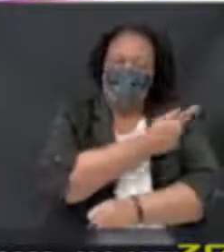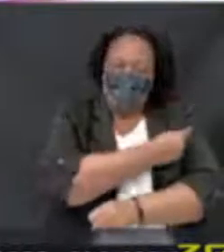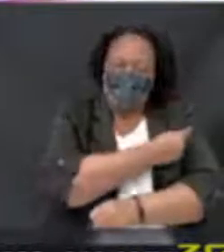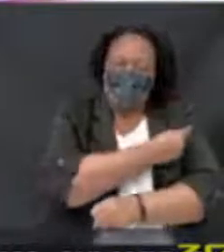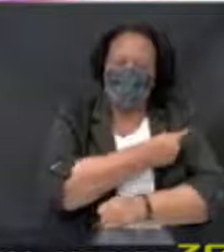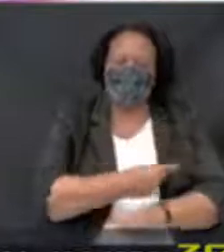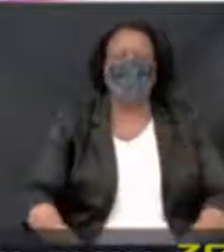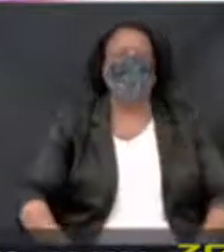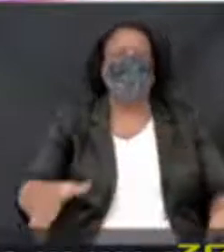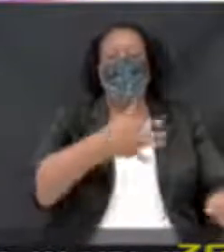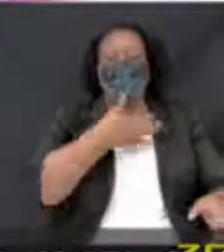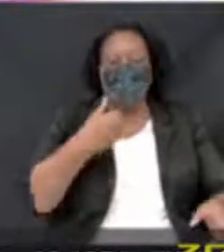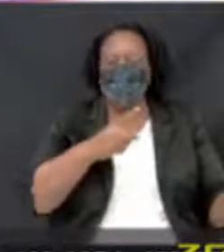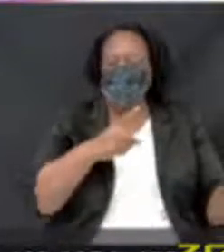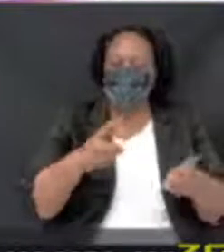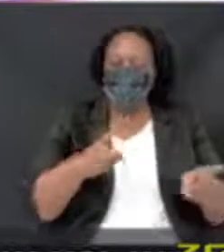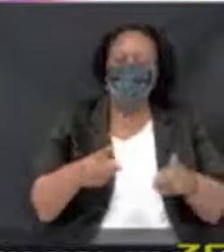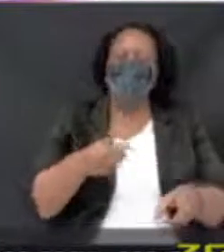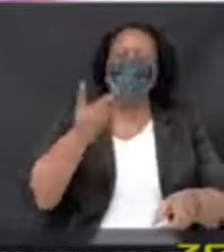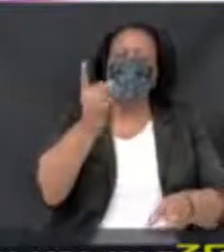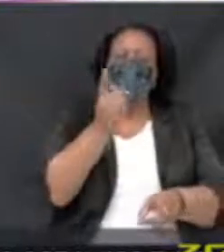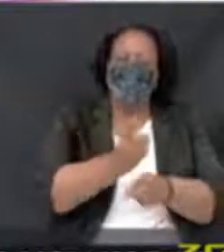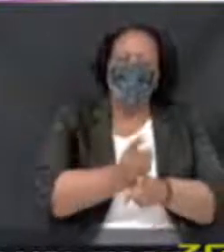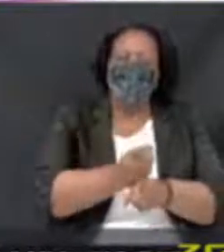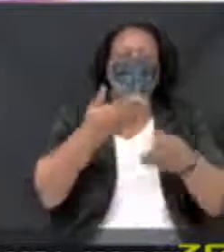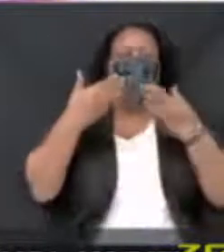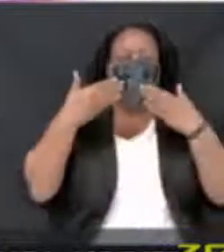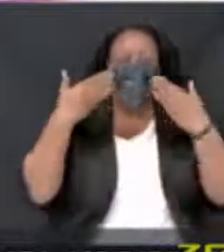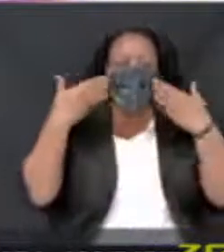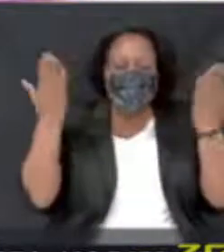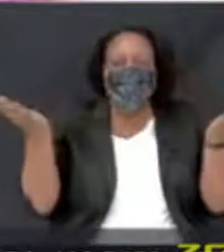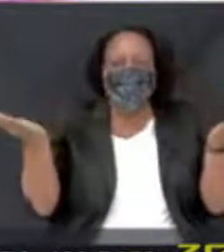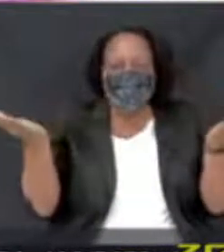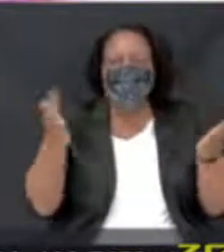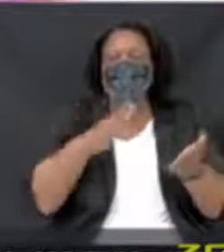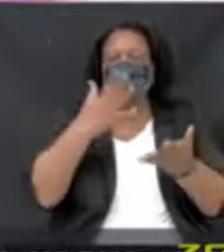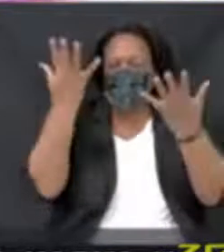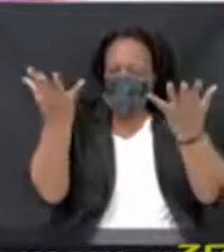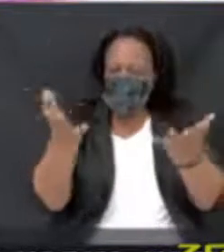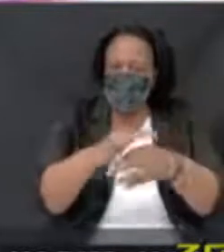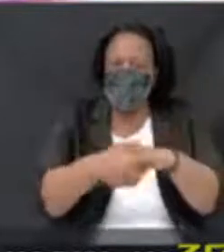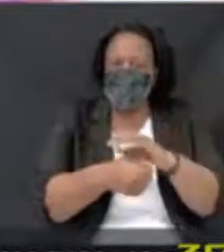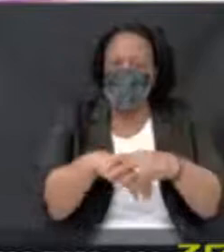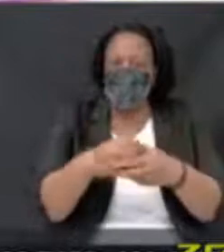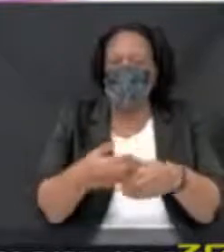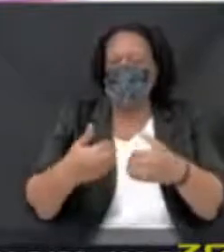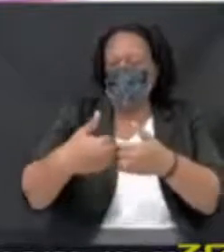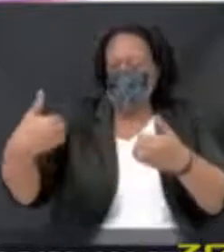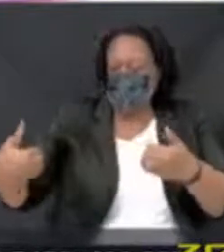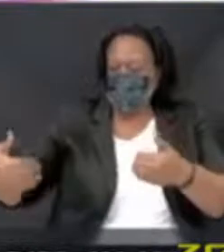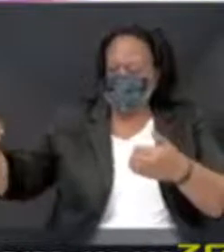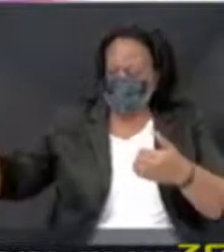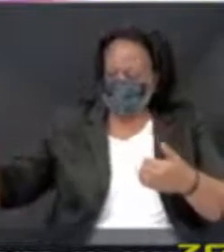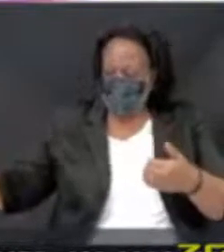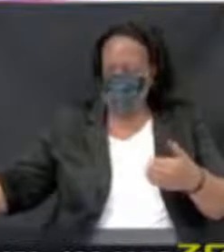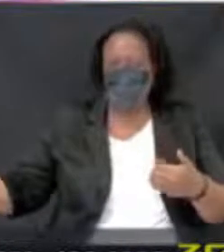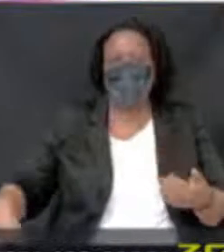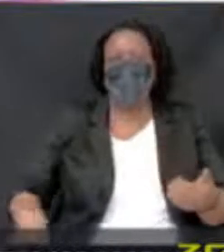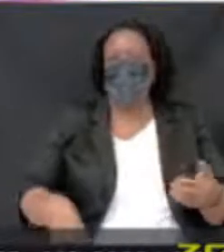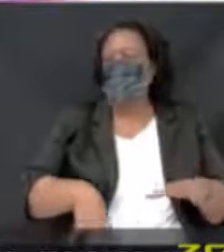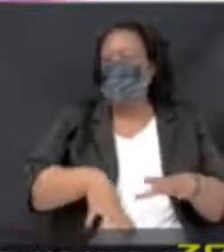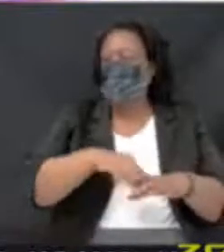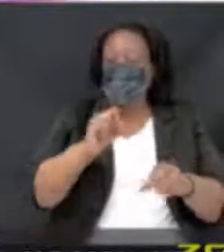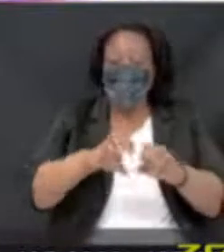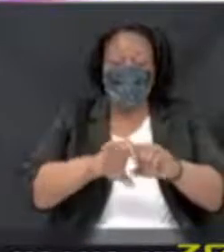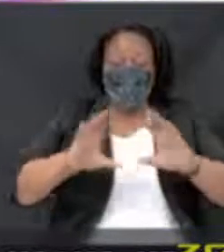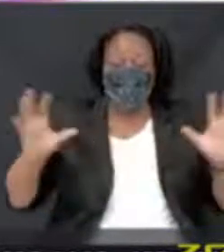the non-pharmaceutical COVID-19 prevention measures. Avoid crowds, practice good hand sanitization